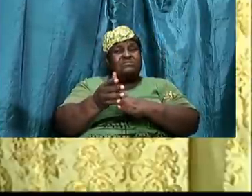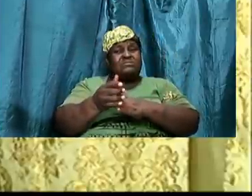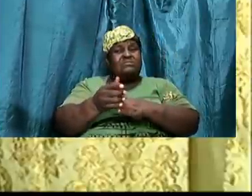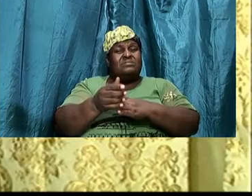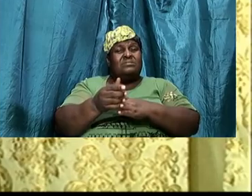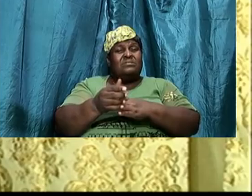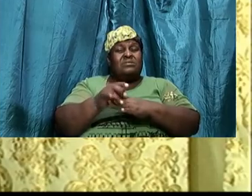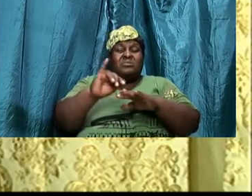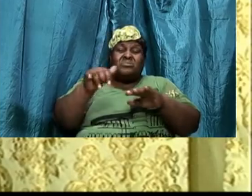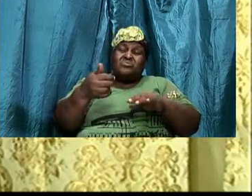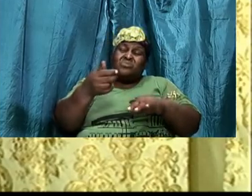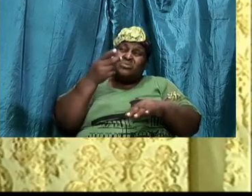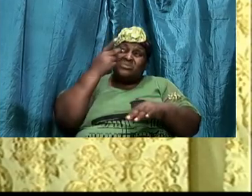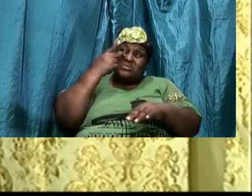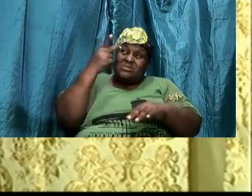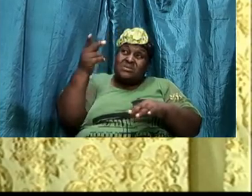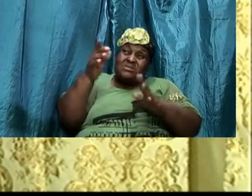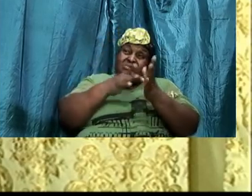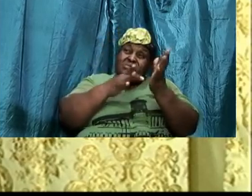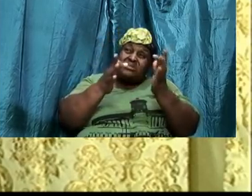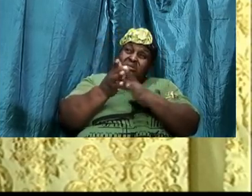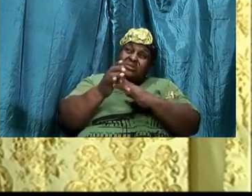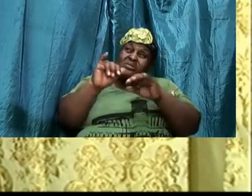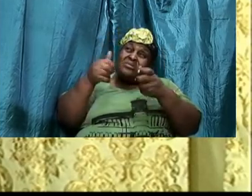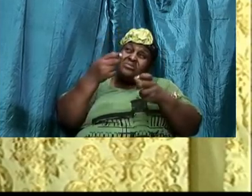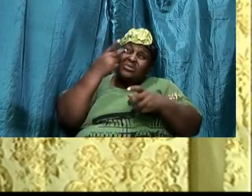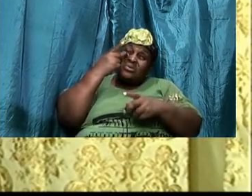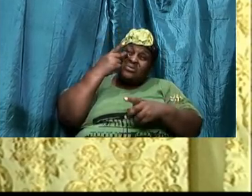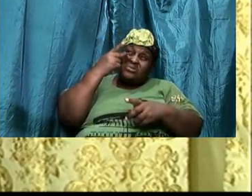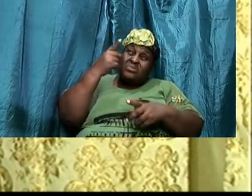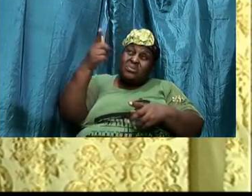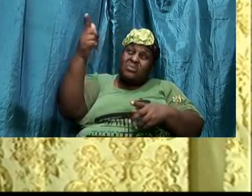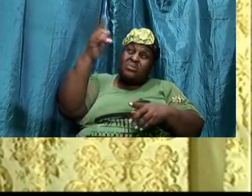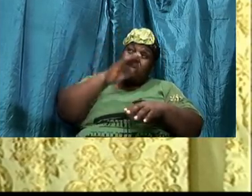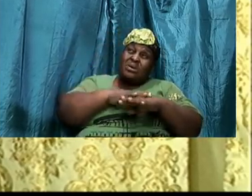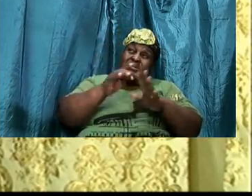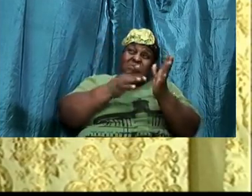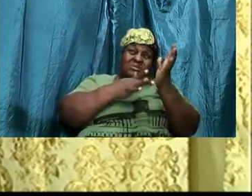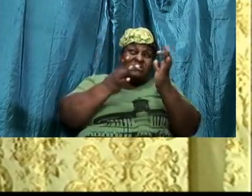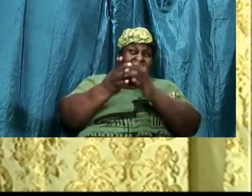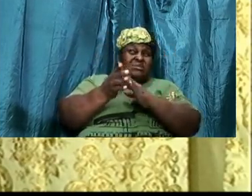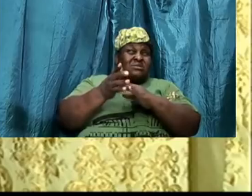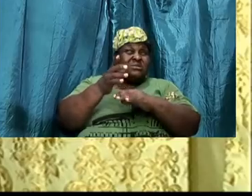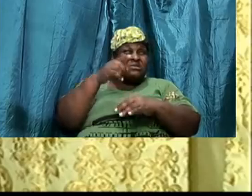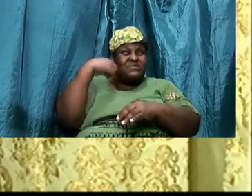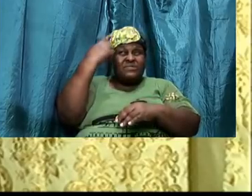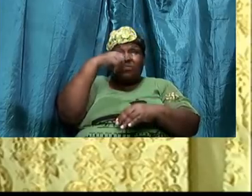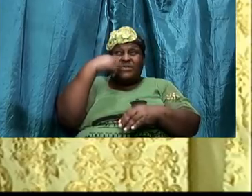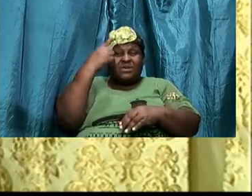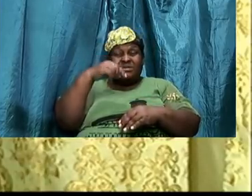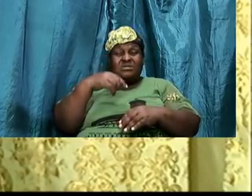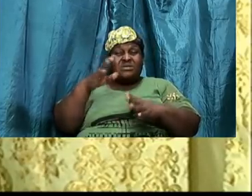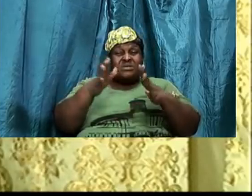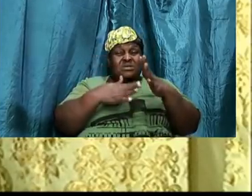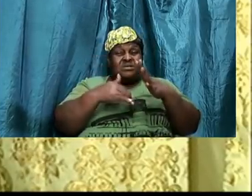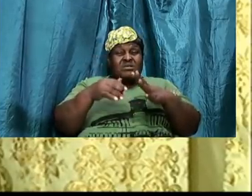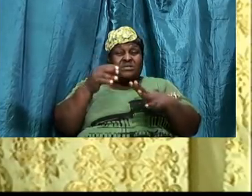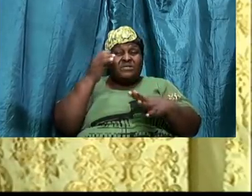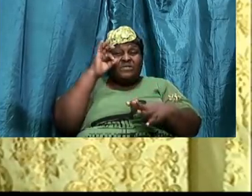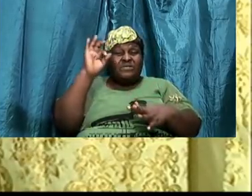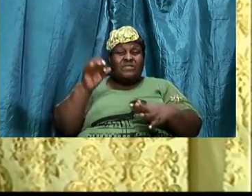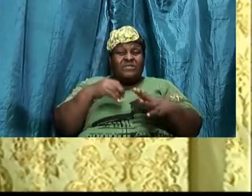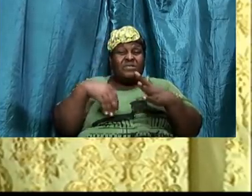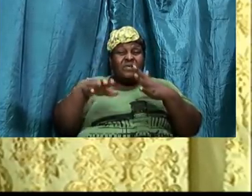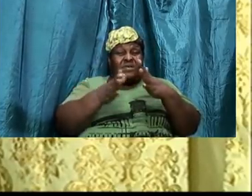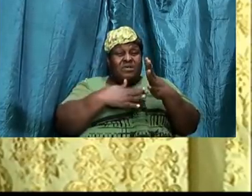Just to see him, just to look upon his face, dare to see him forever. Half his saving grace. So we're trying everything